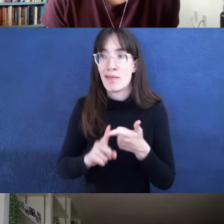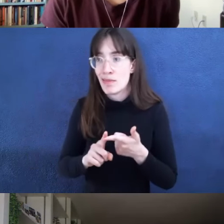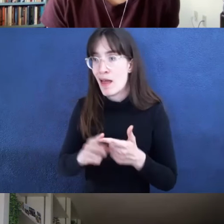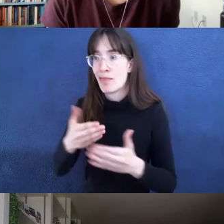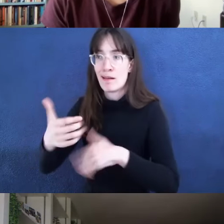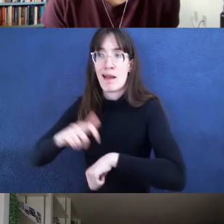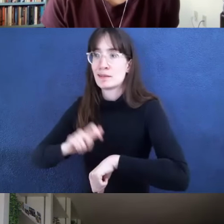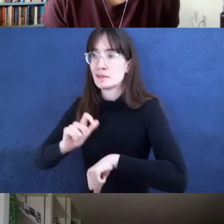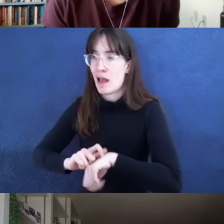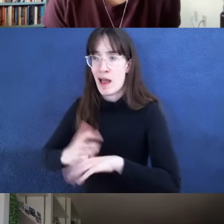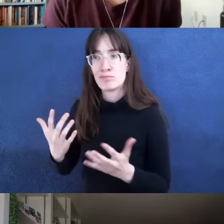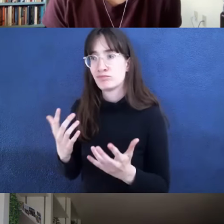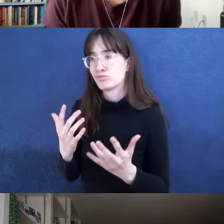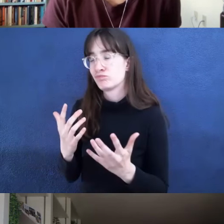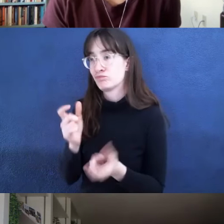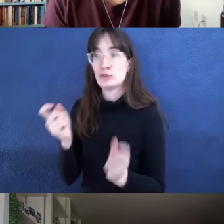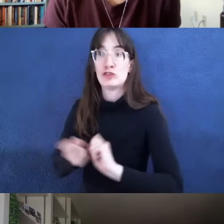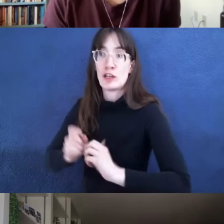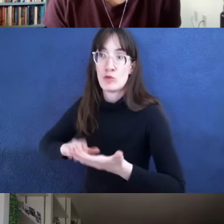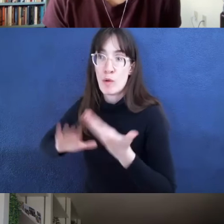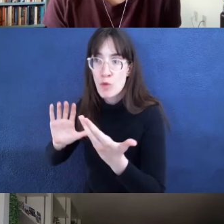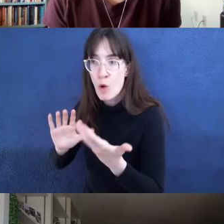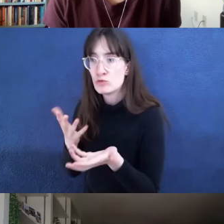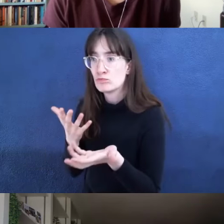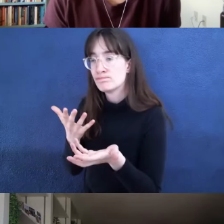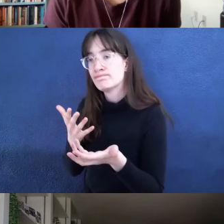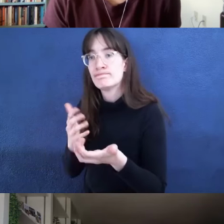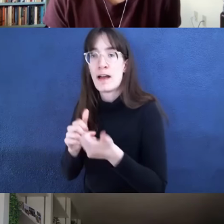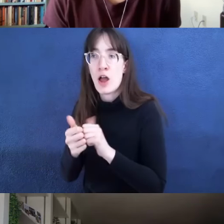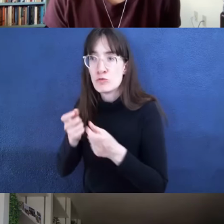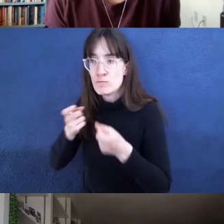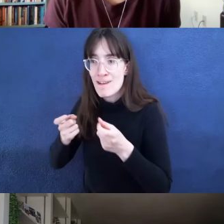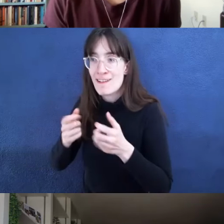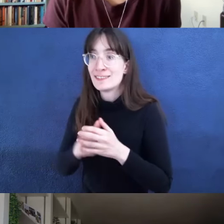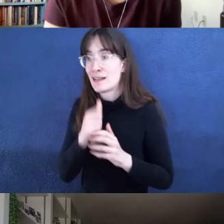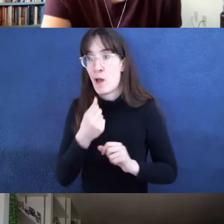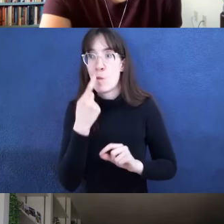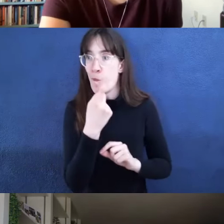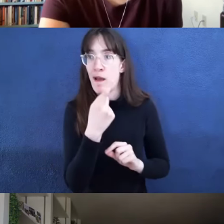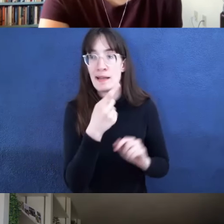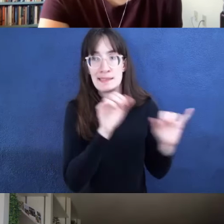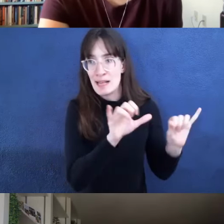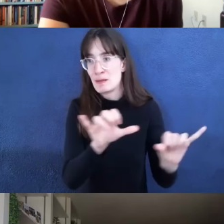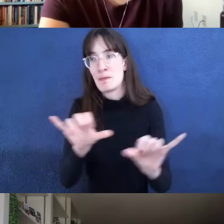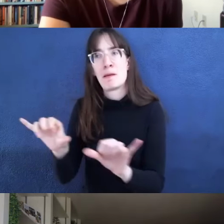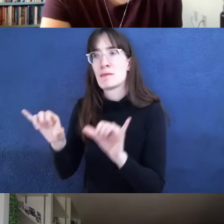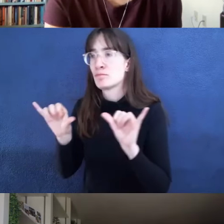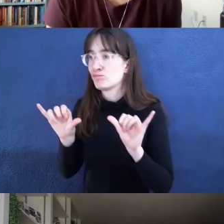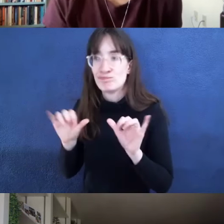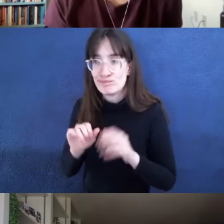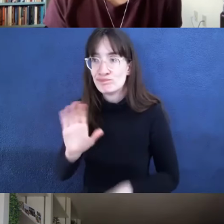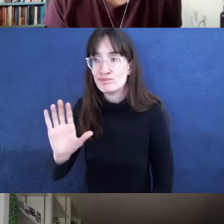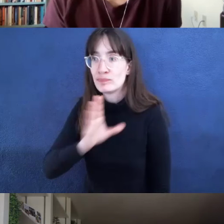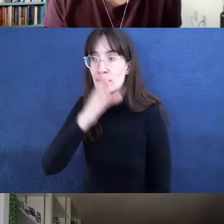worked with in a variety of ways. So not just one way, as I think we may have explored in